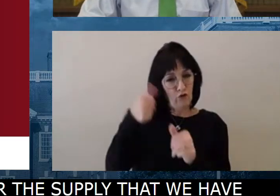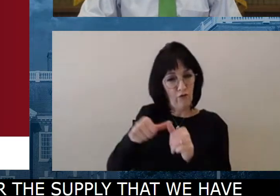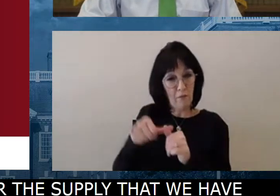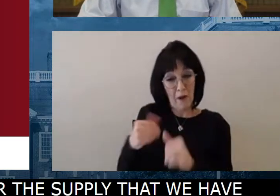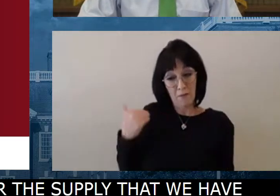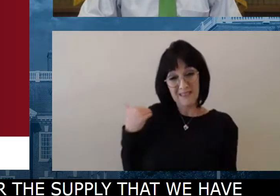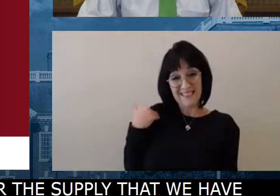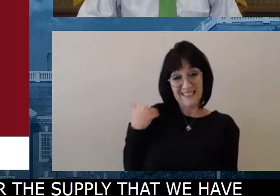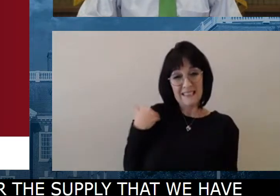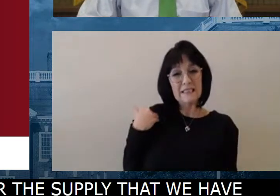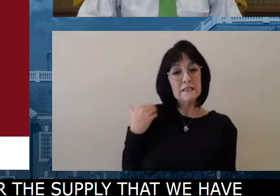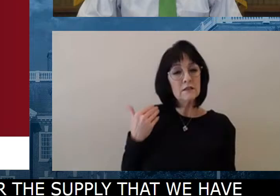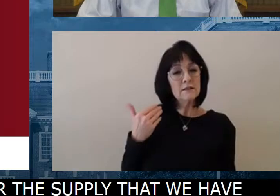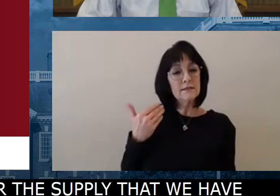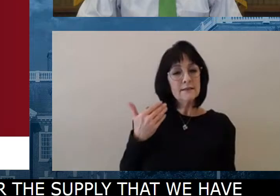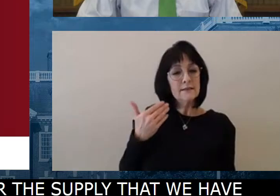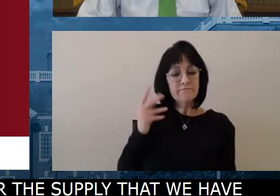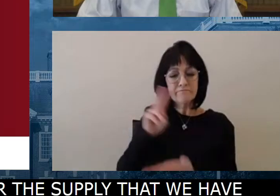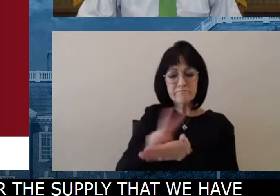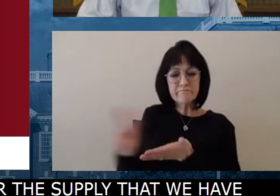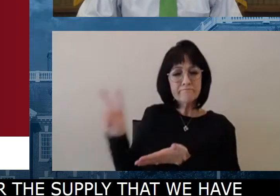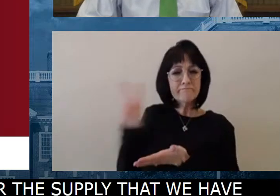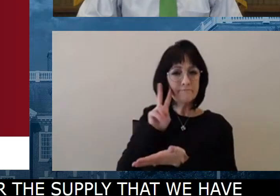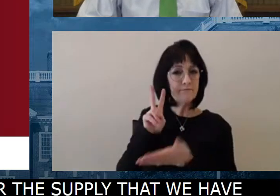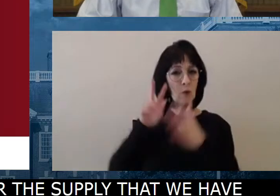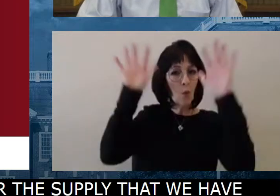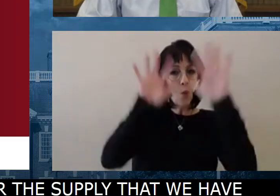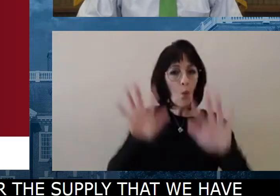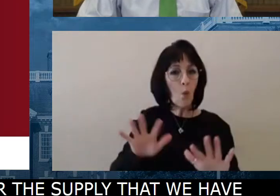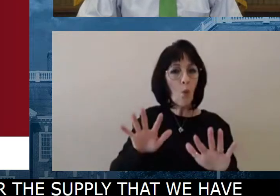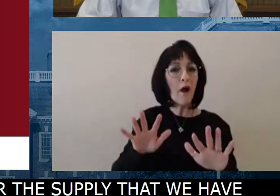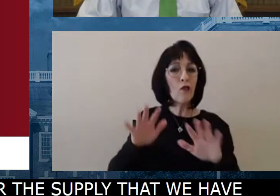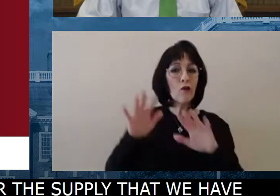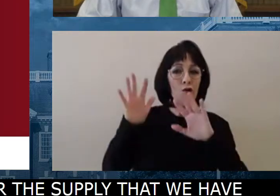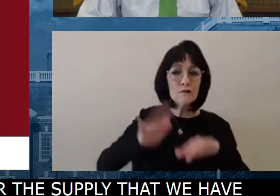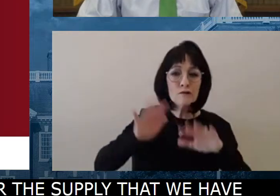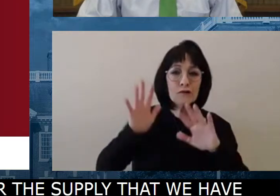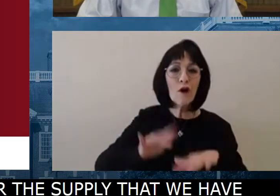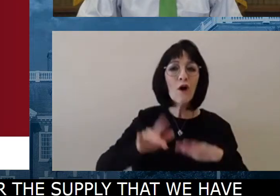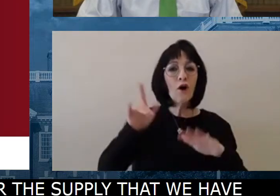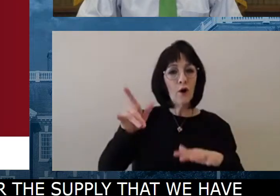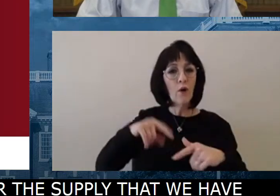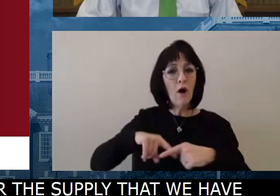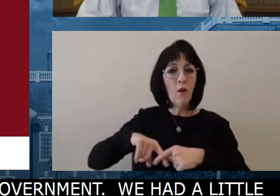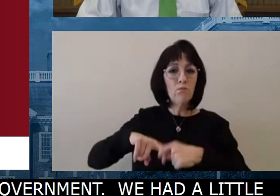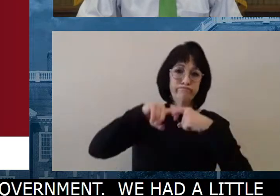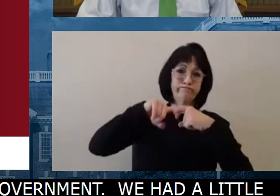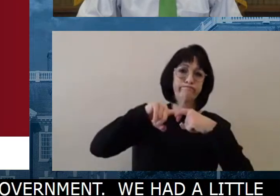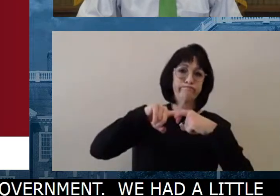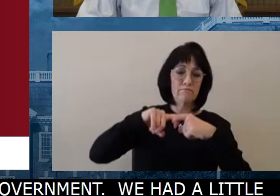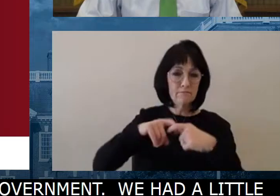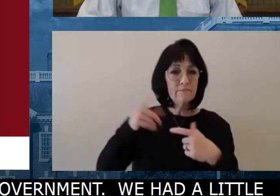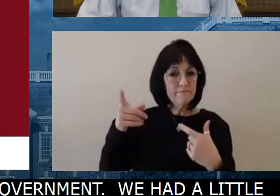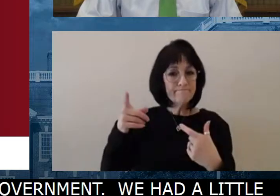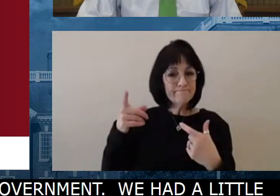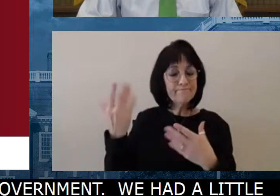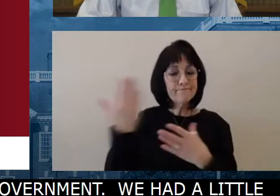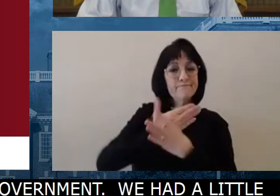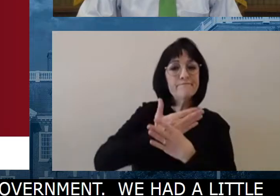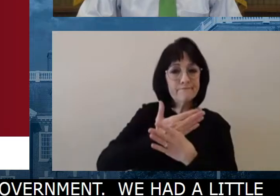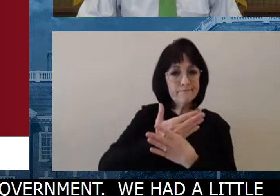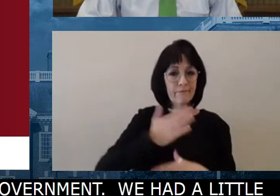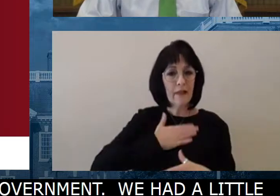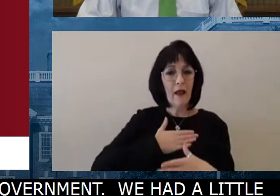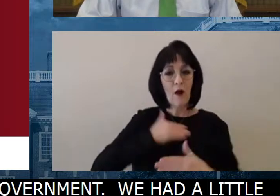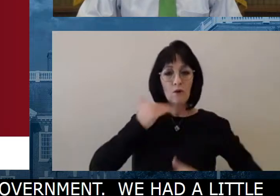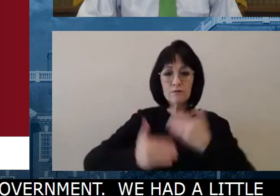the weather a couple weeks ago, and so we've got a little bit more supply on hand than we normally would expect, and that's a good thing, as we'll be able to